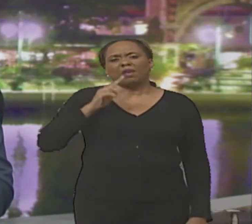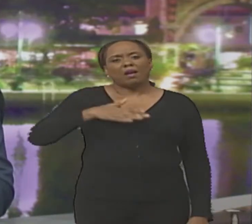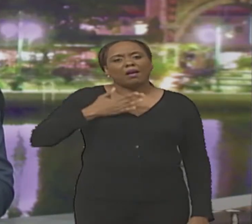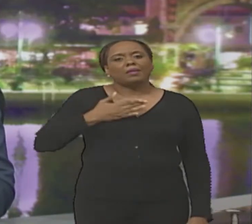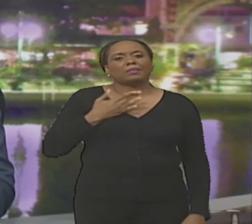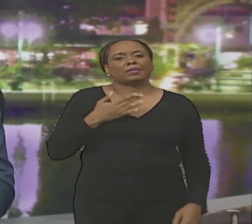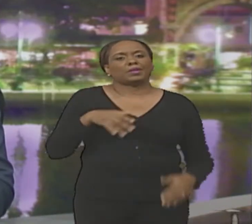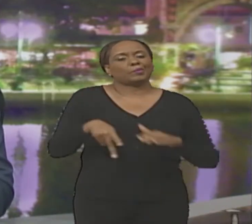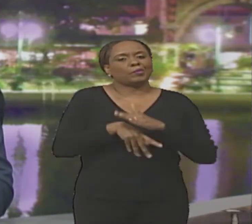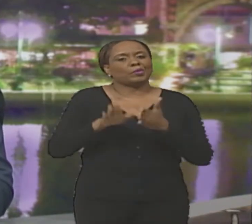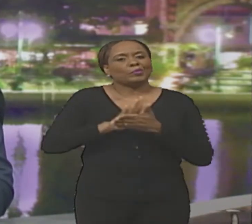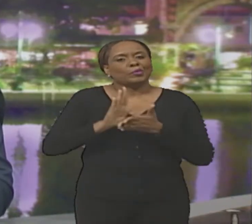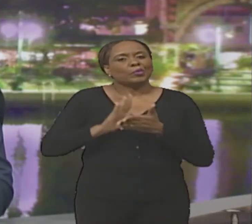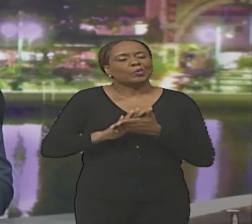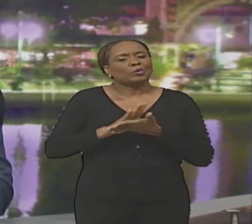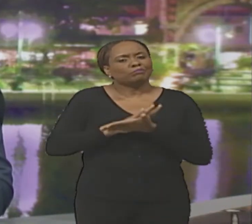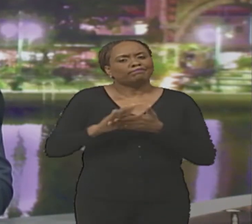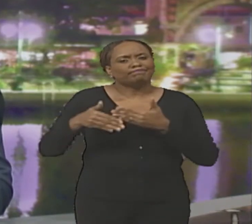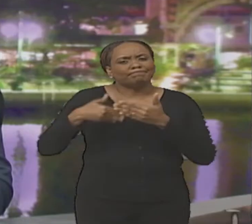has been maintained.